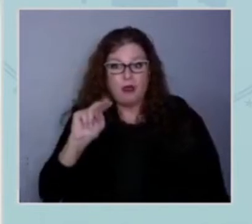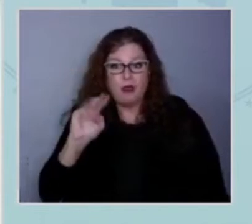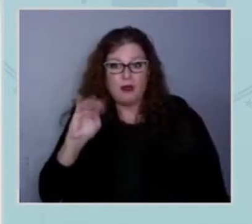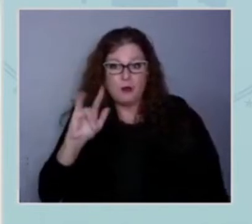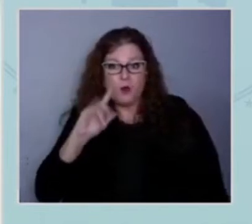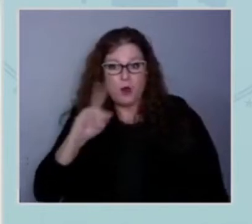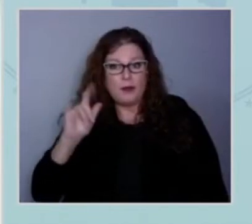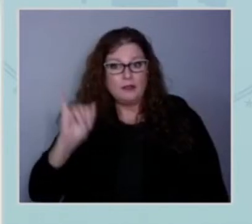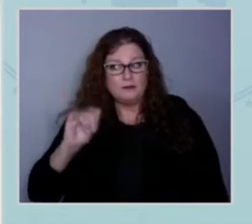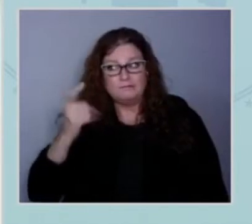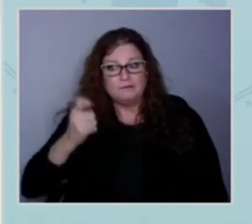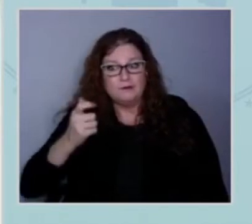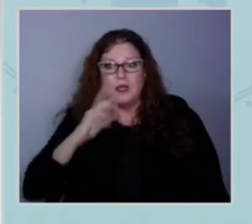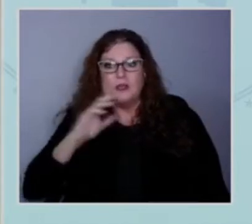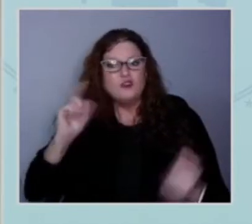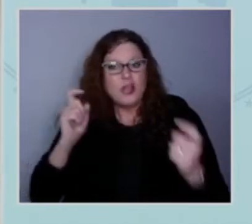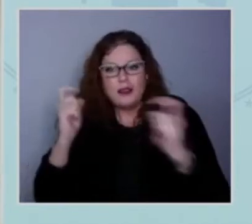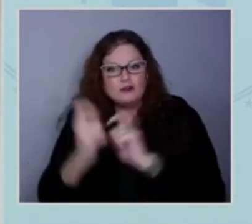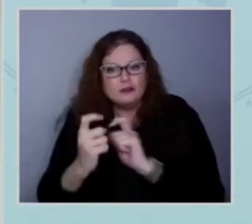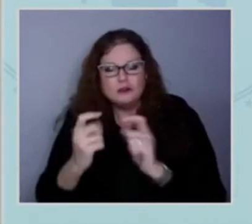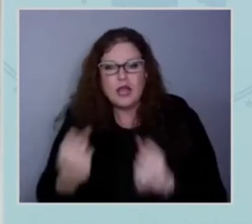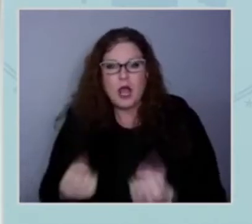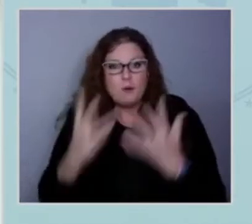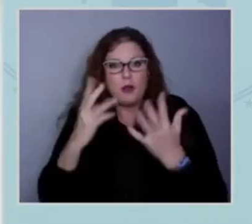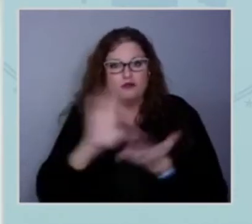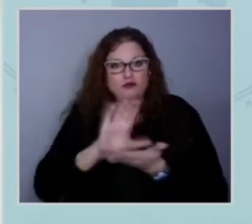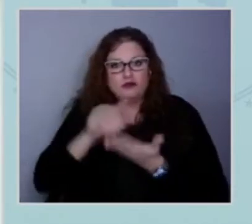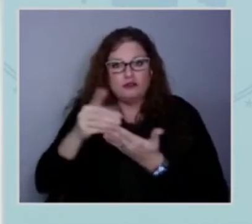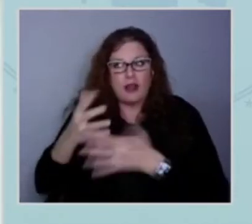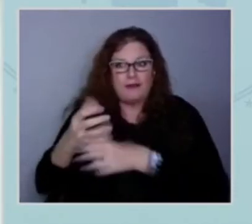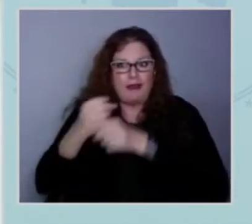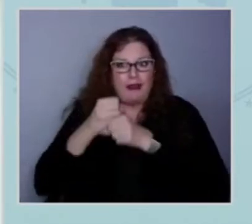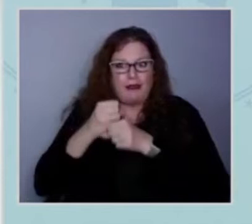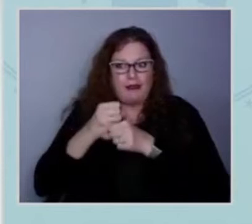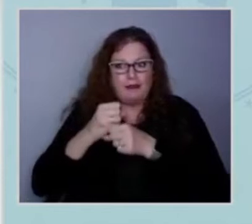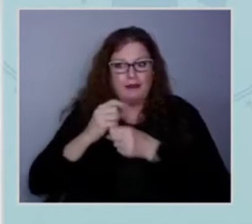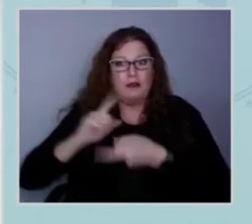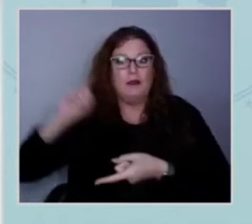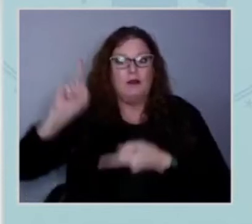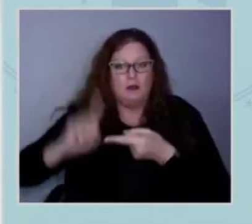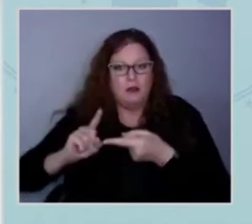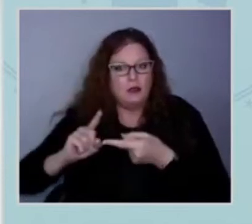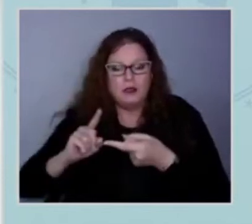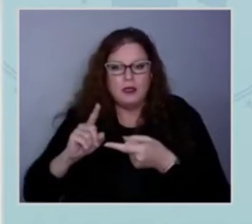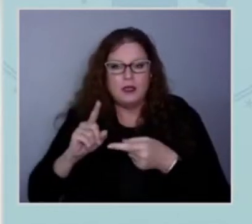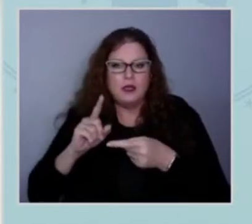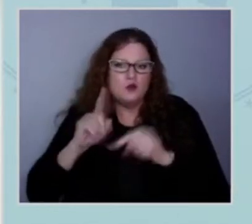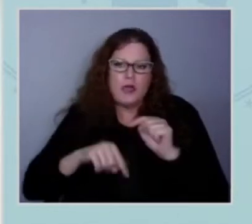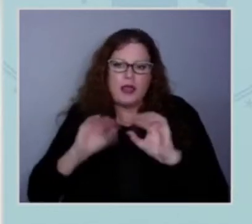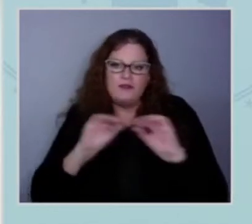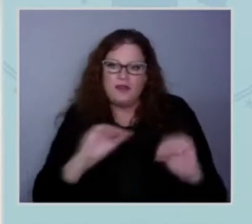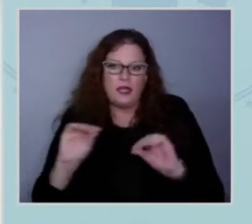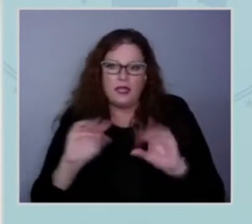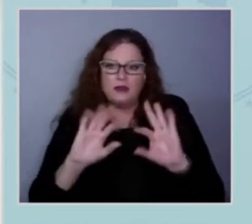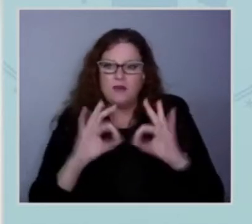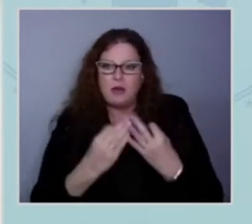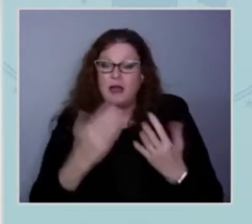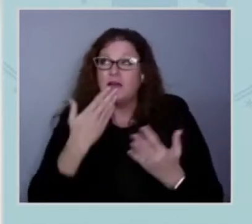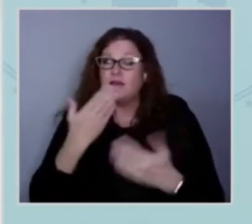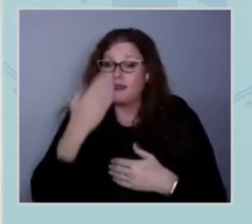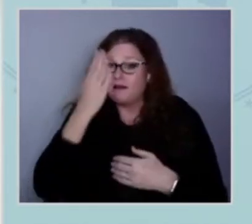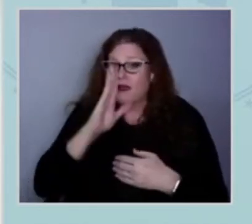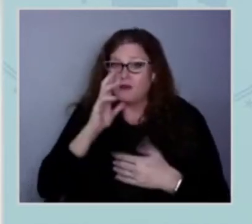of unemployment from the beginning of March, the changes of the dollar amount that we've been